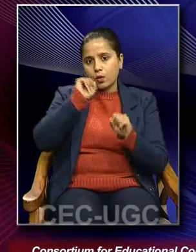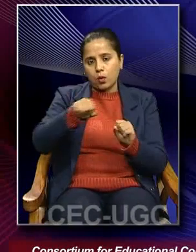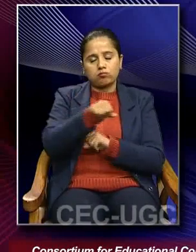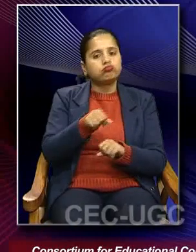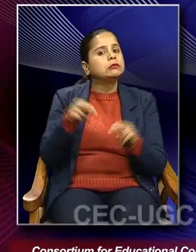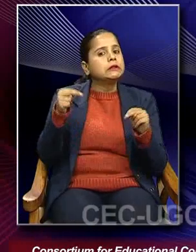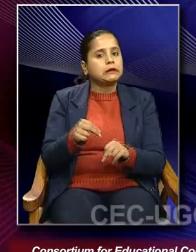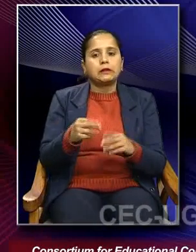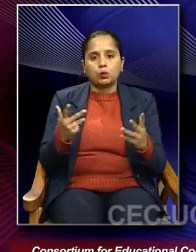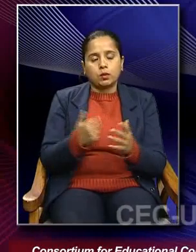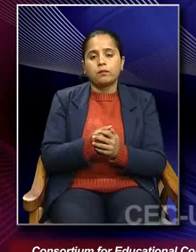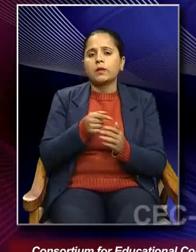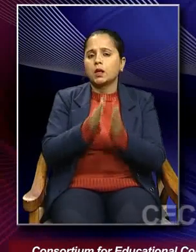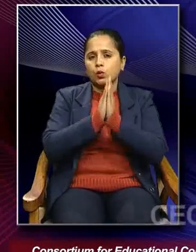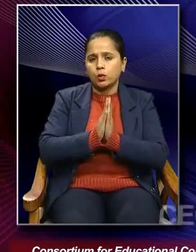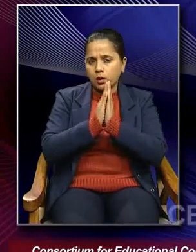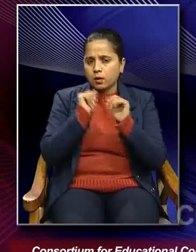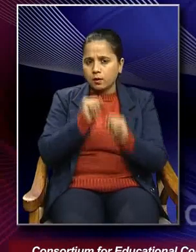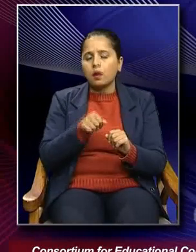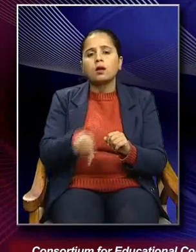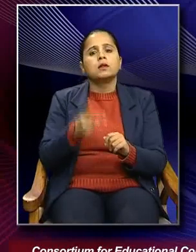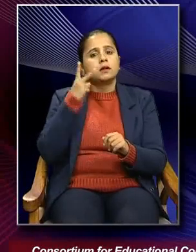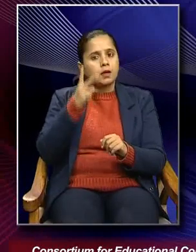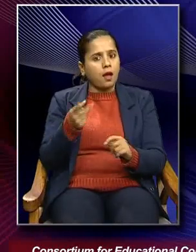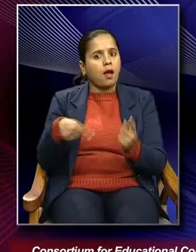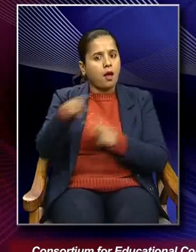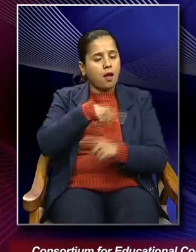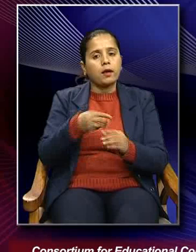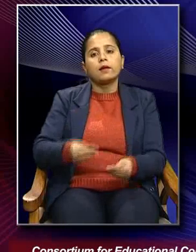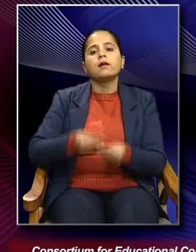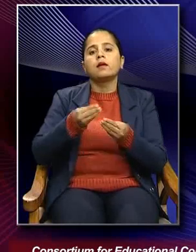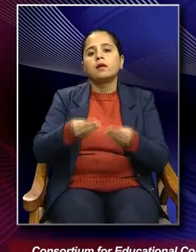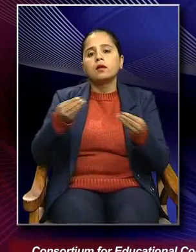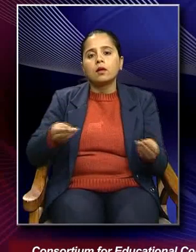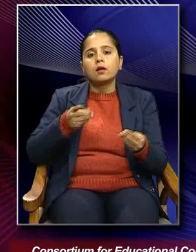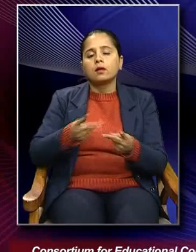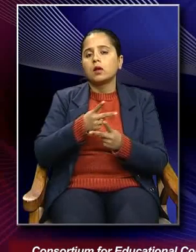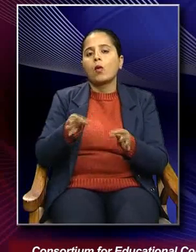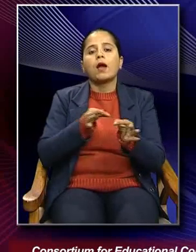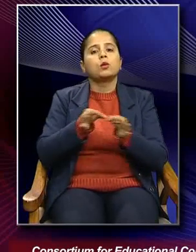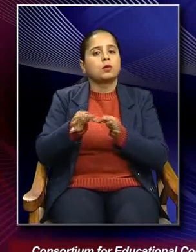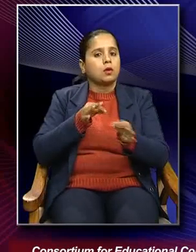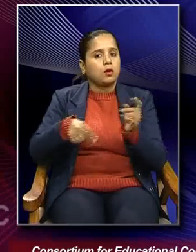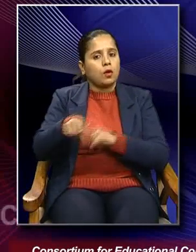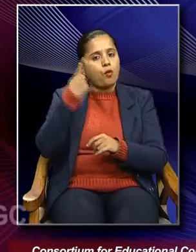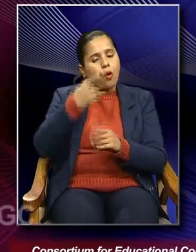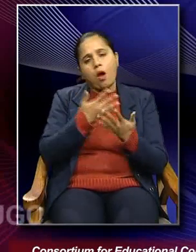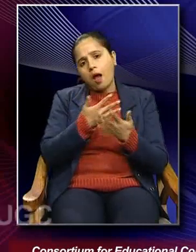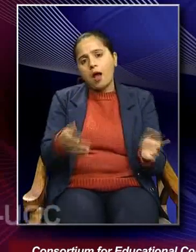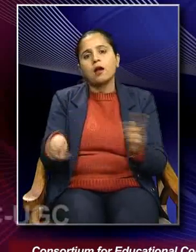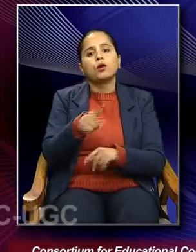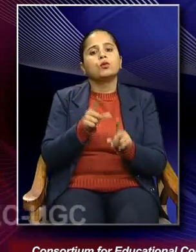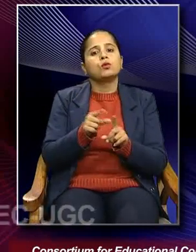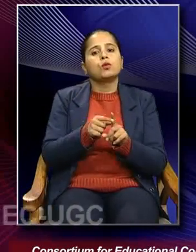necessity. Religion are the compass that provides an explanation for everything